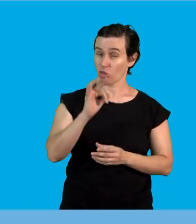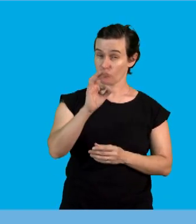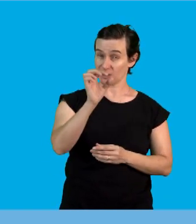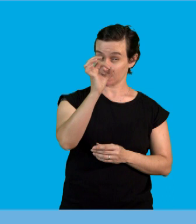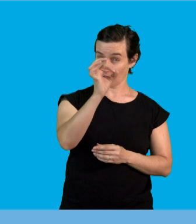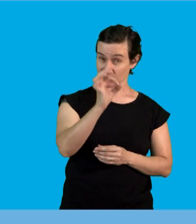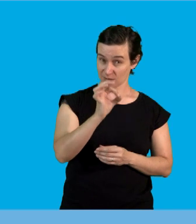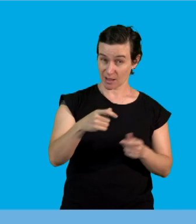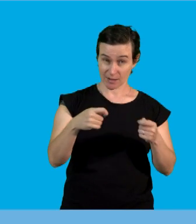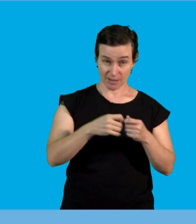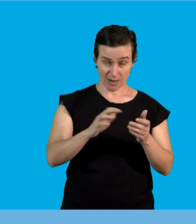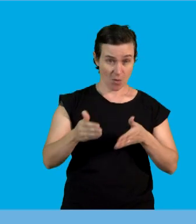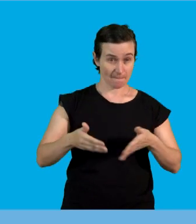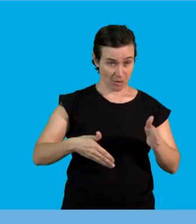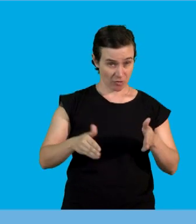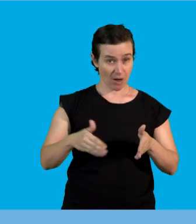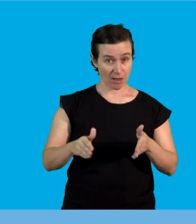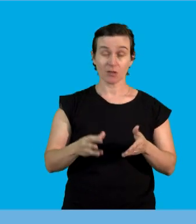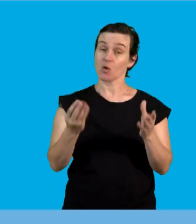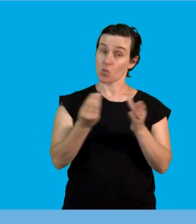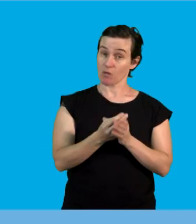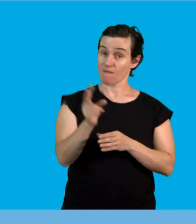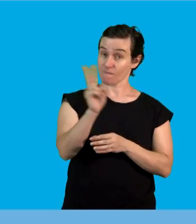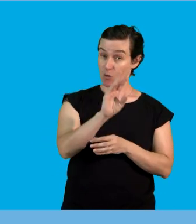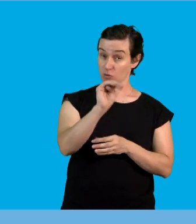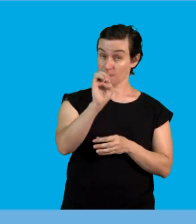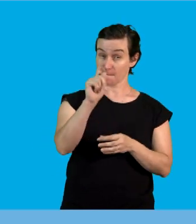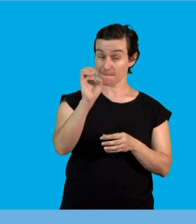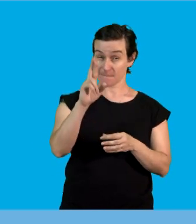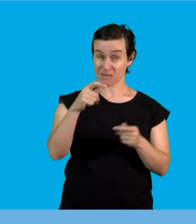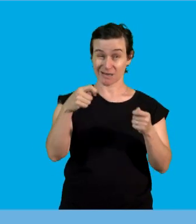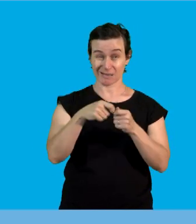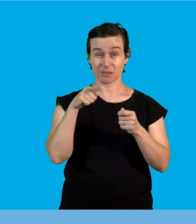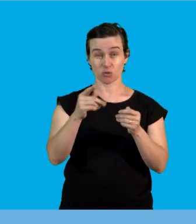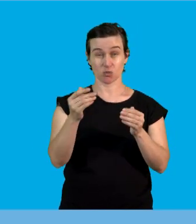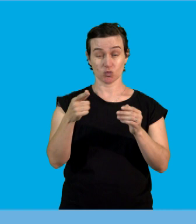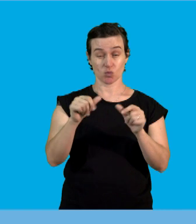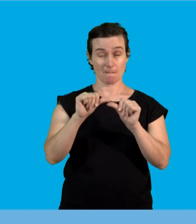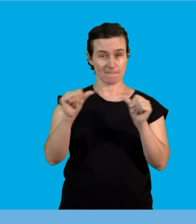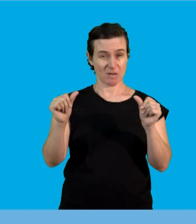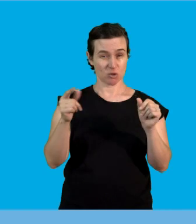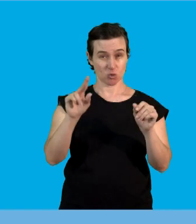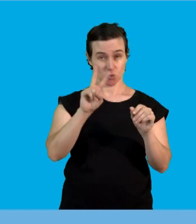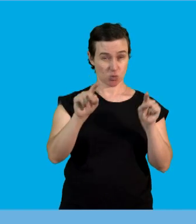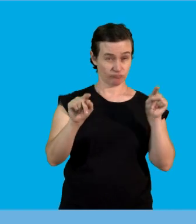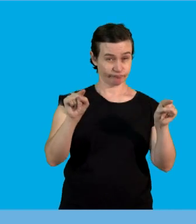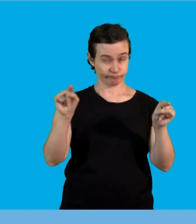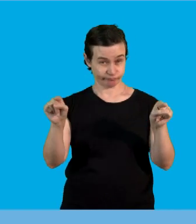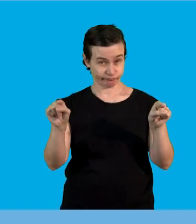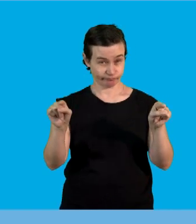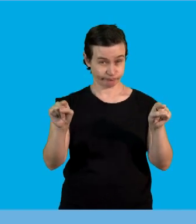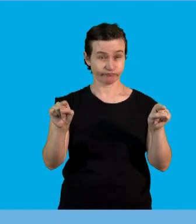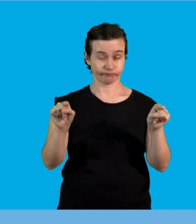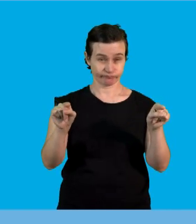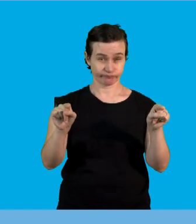our 3 cells that are connected in parallel, with a voltmeter connected to measure the potential difference across the 3